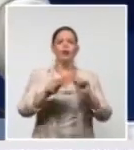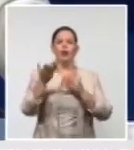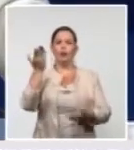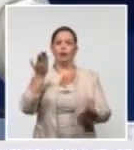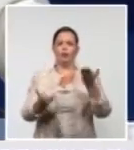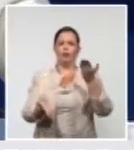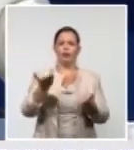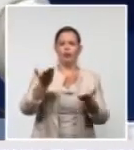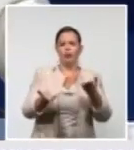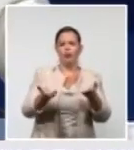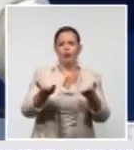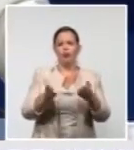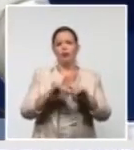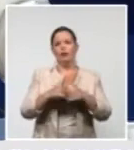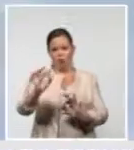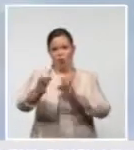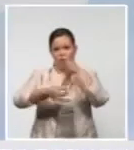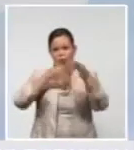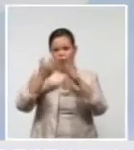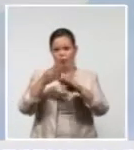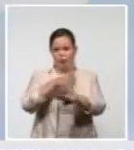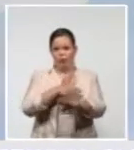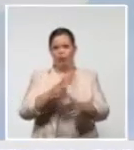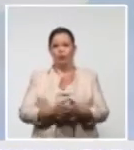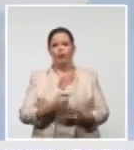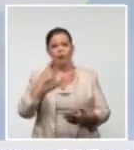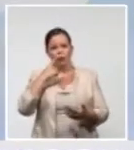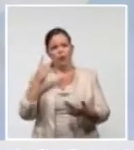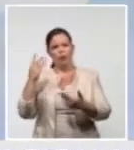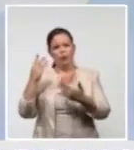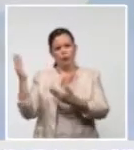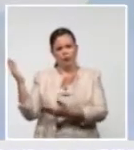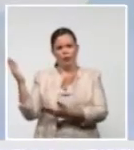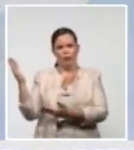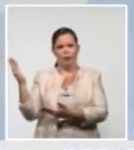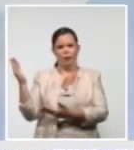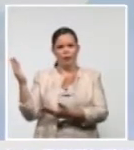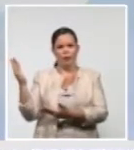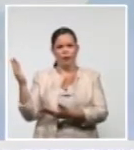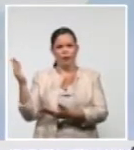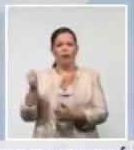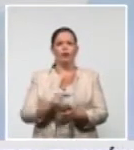over the last 15 days. To summarize, of the